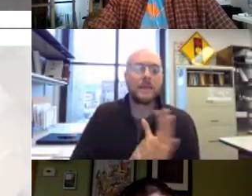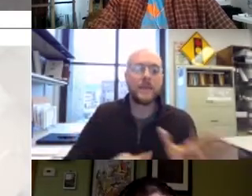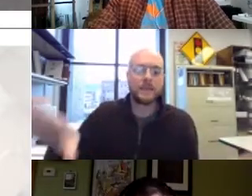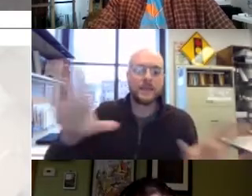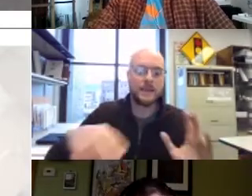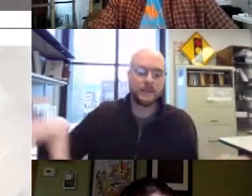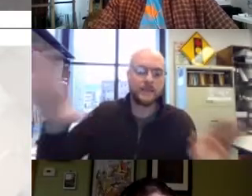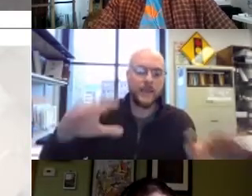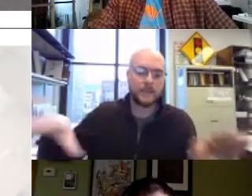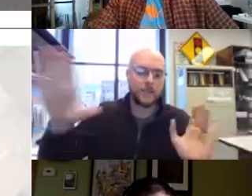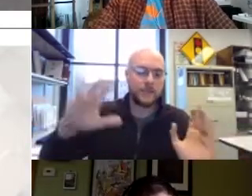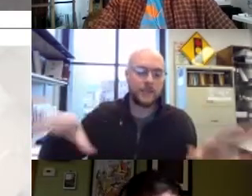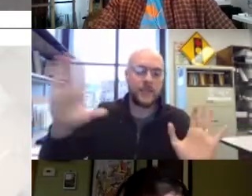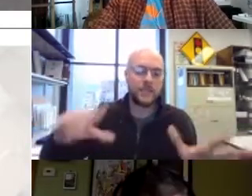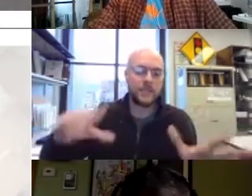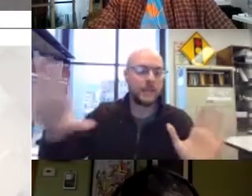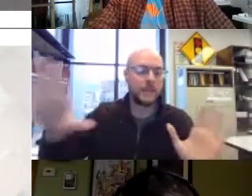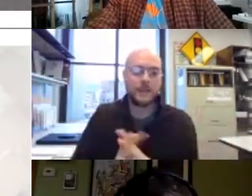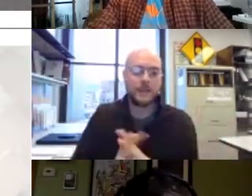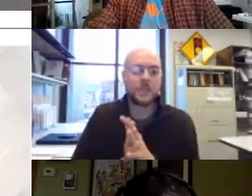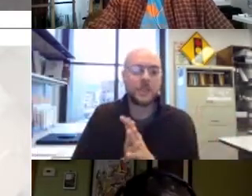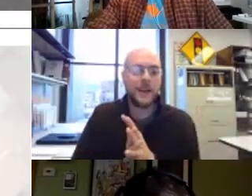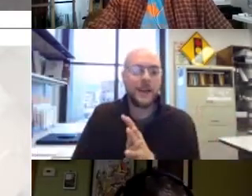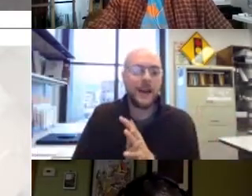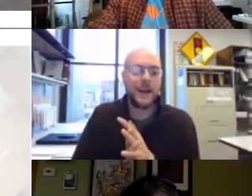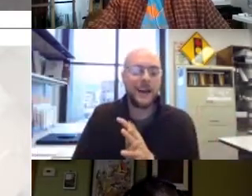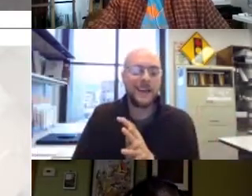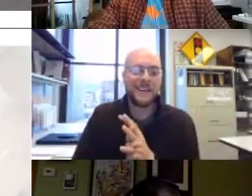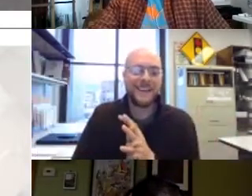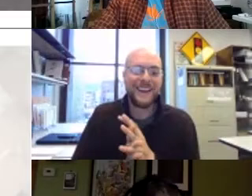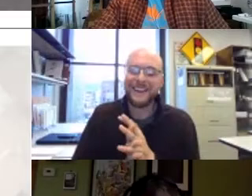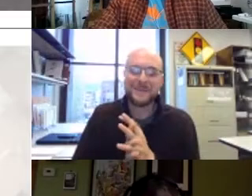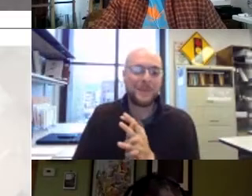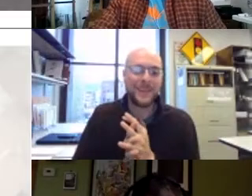and out of the kind of intersection interchange